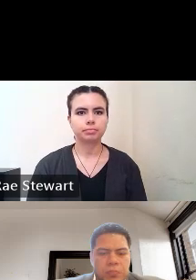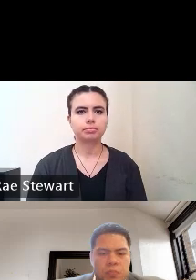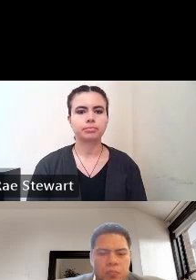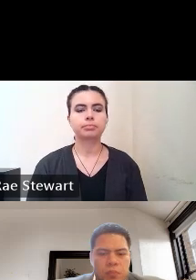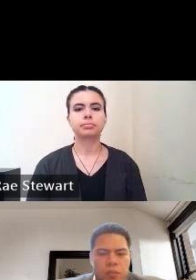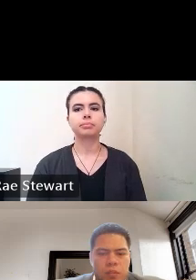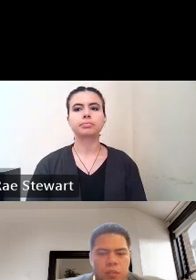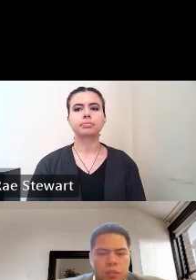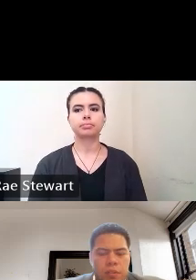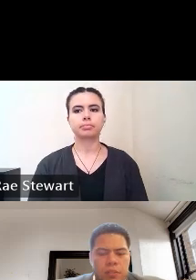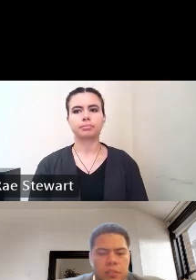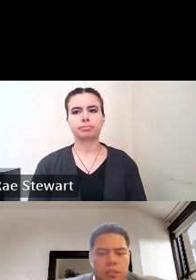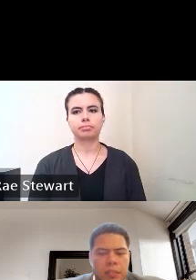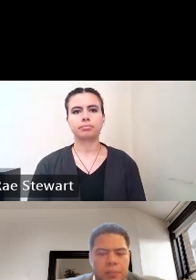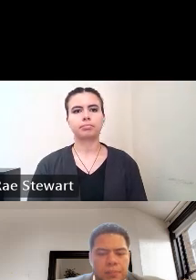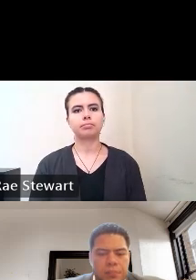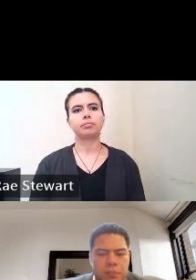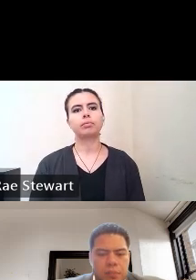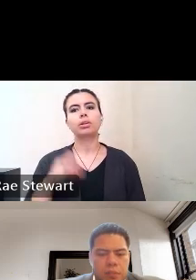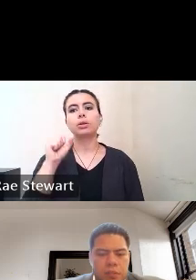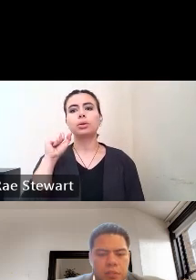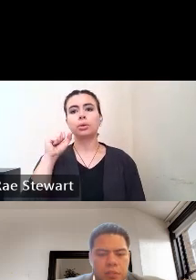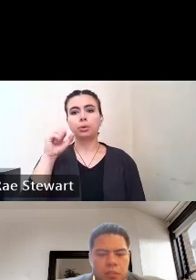So there's